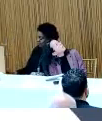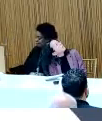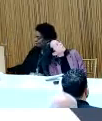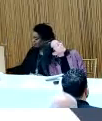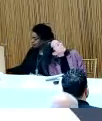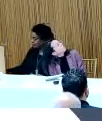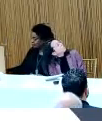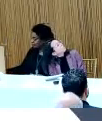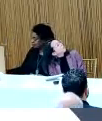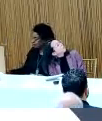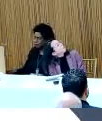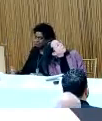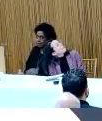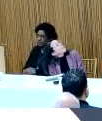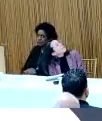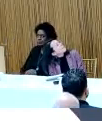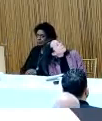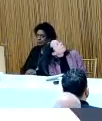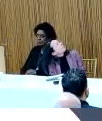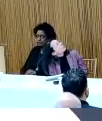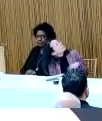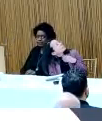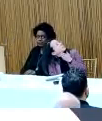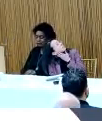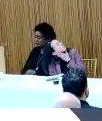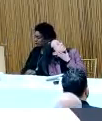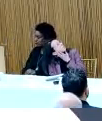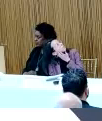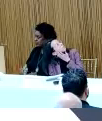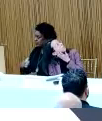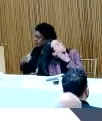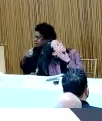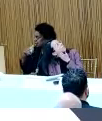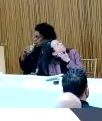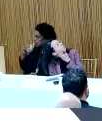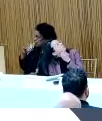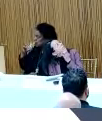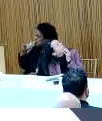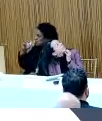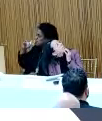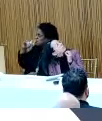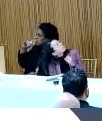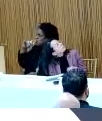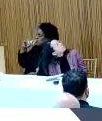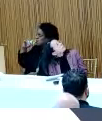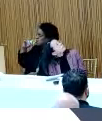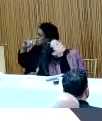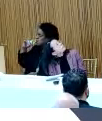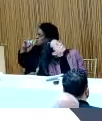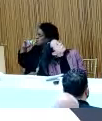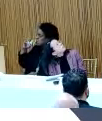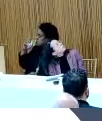our testing we conducted 39 match tests involving black testers in 19 of those